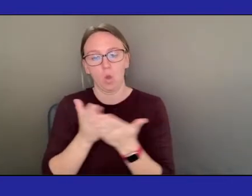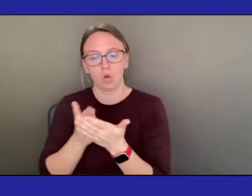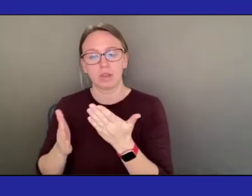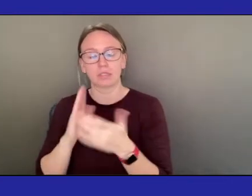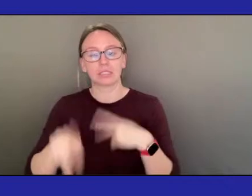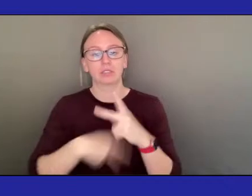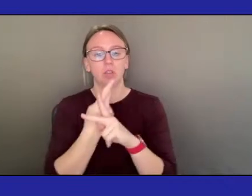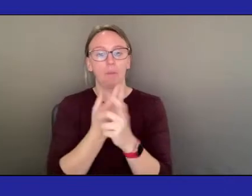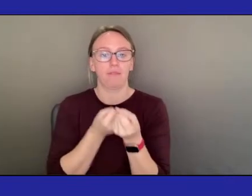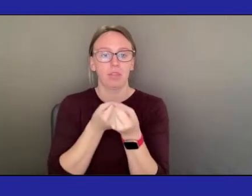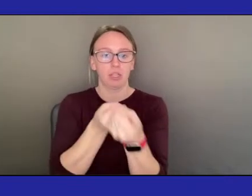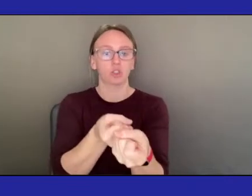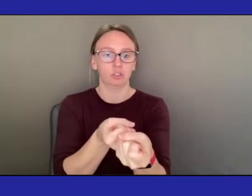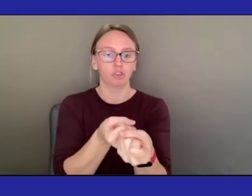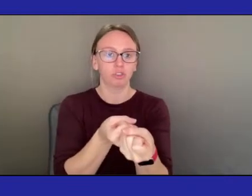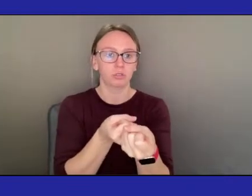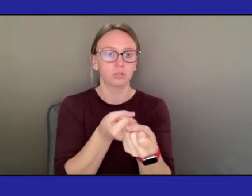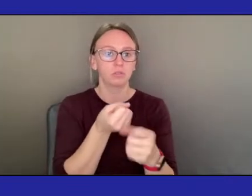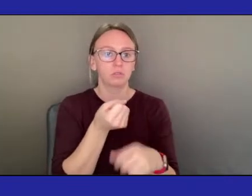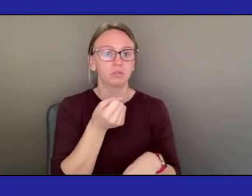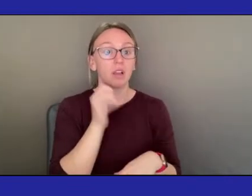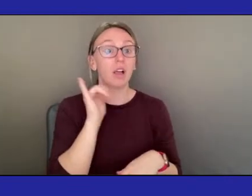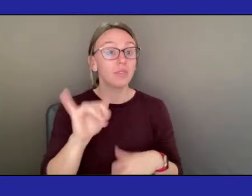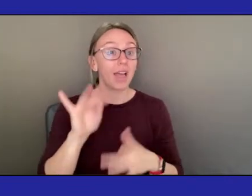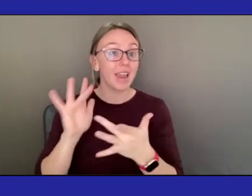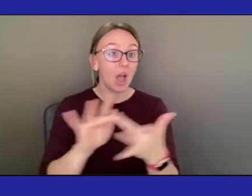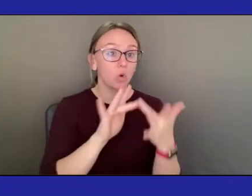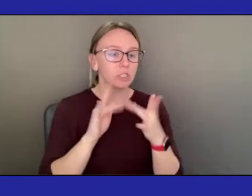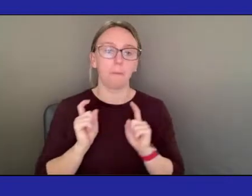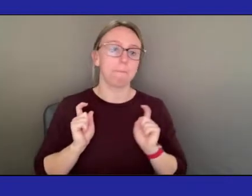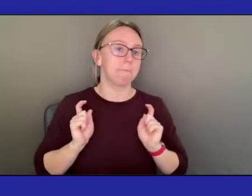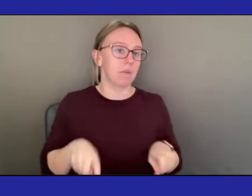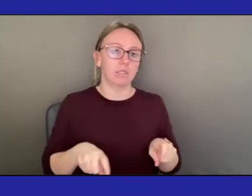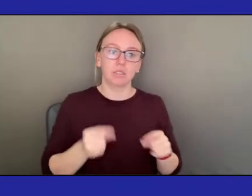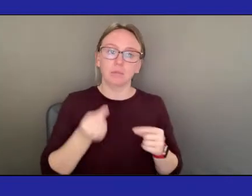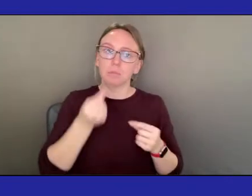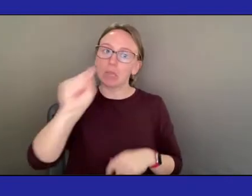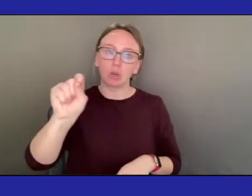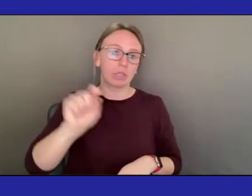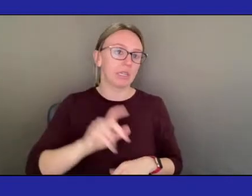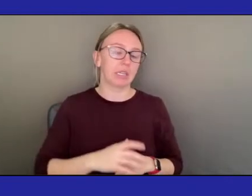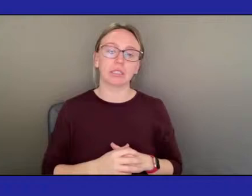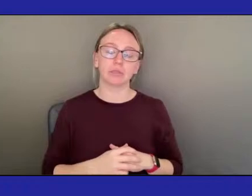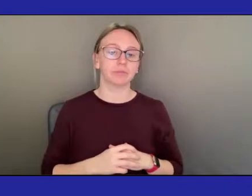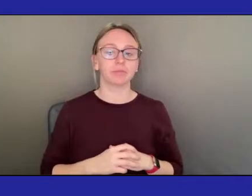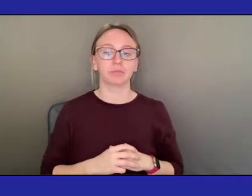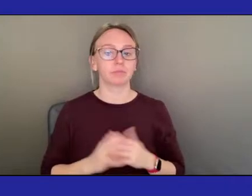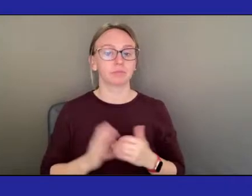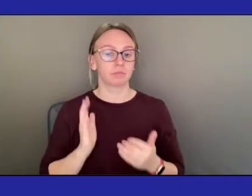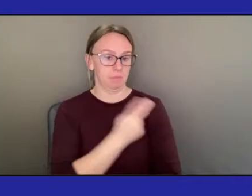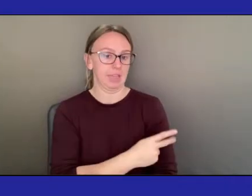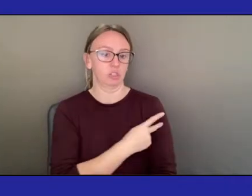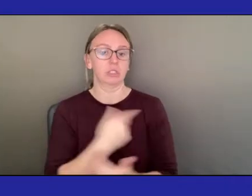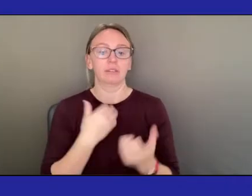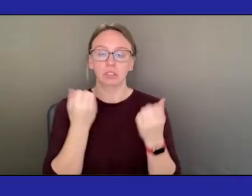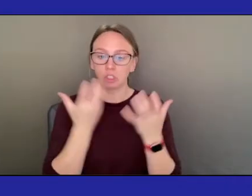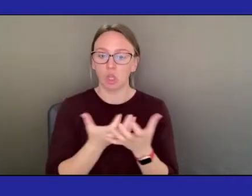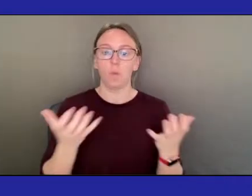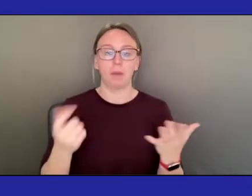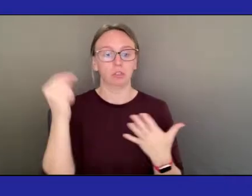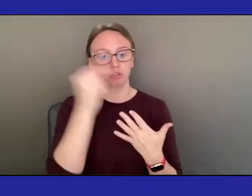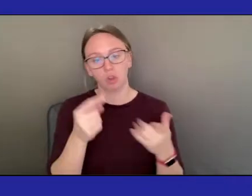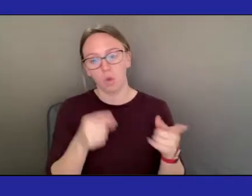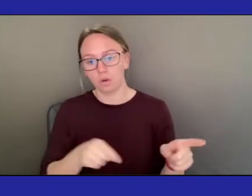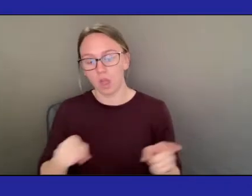The outreach, I think you have to do. Our patients have lots of things going on.